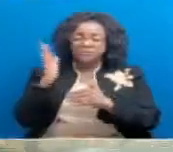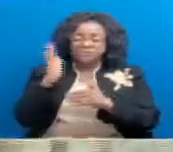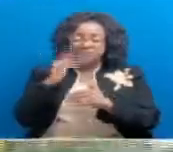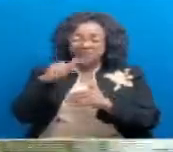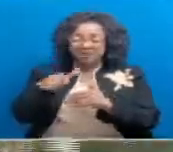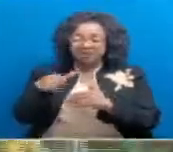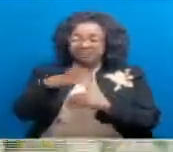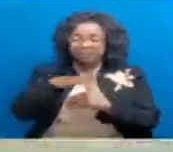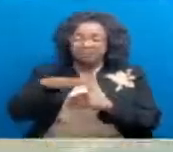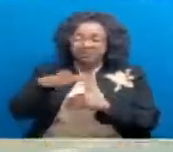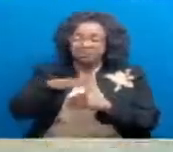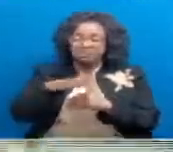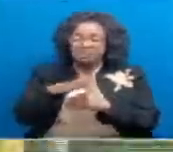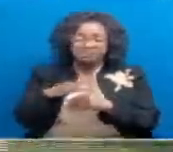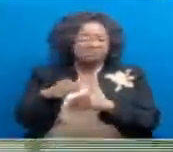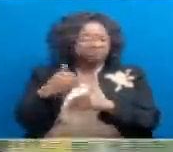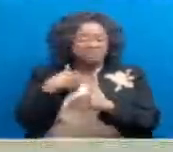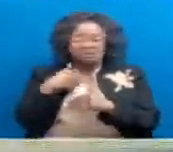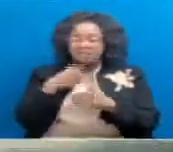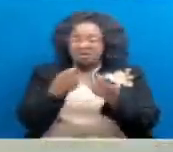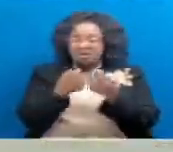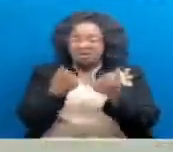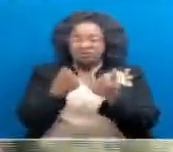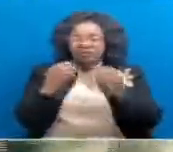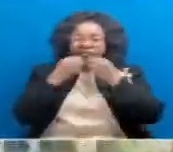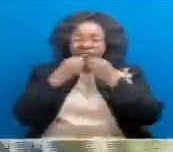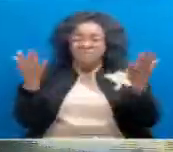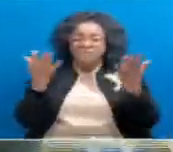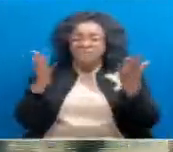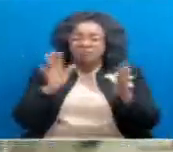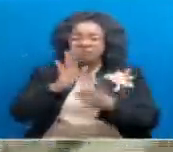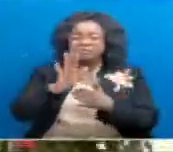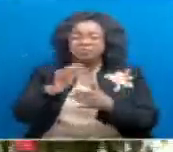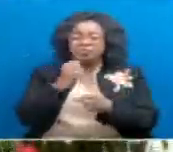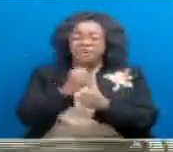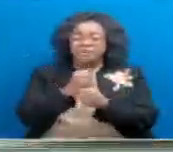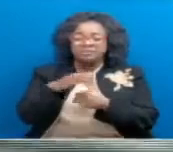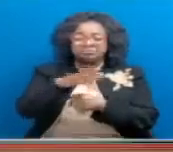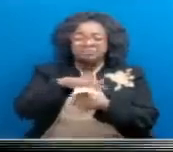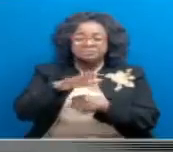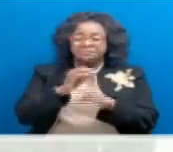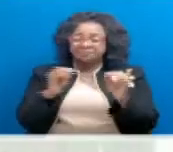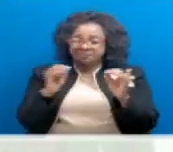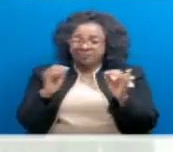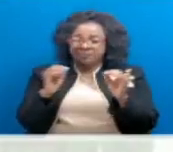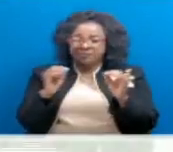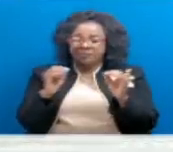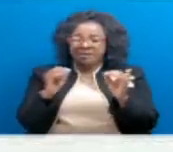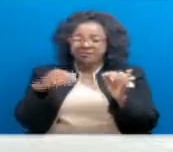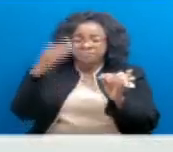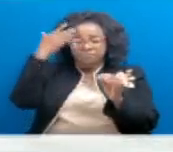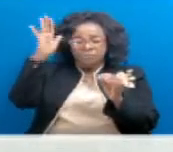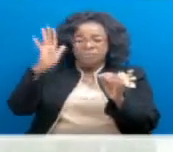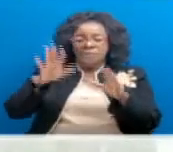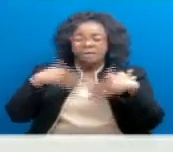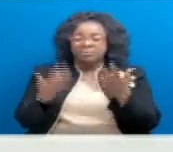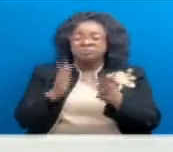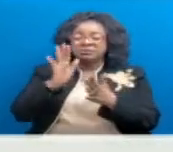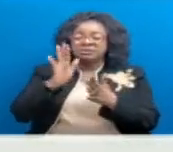premise offered little to no information about the tenants of the co-shared working space, let alone the whereabouts of Abdullahi